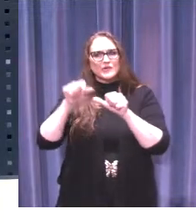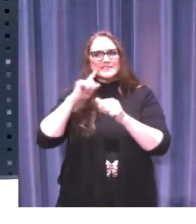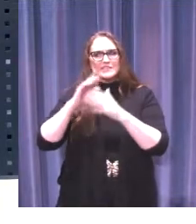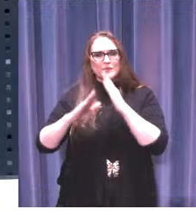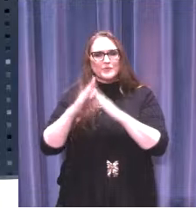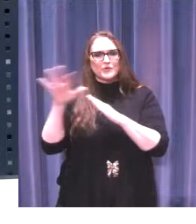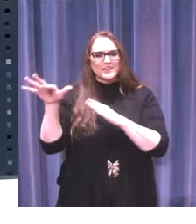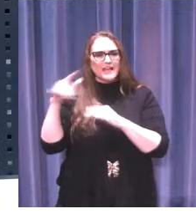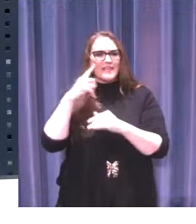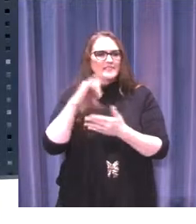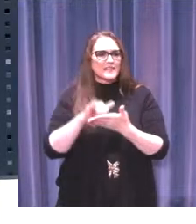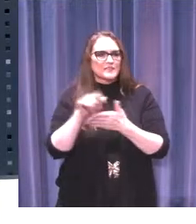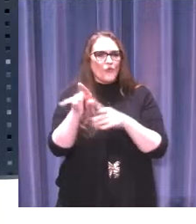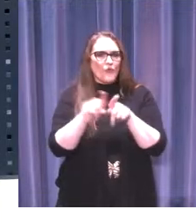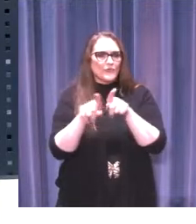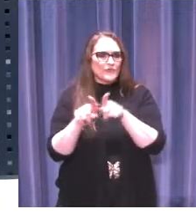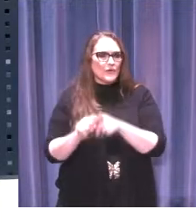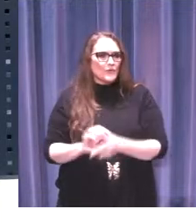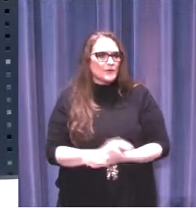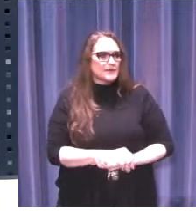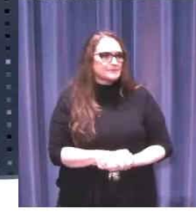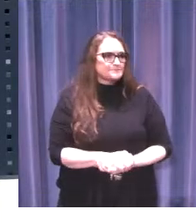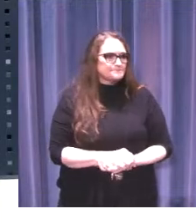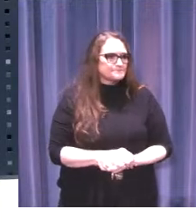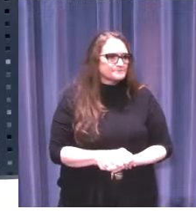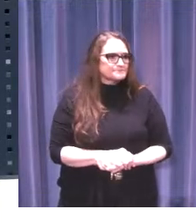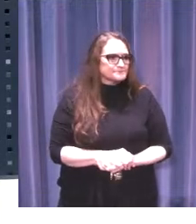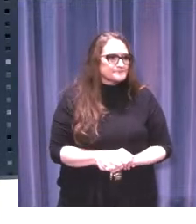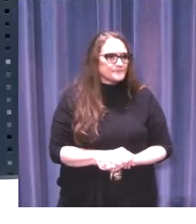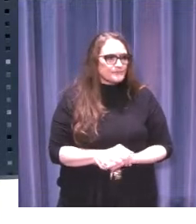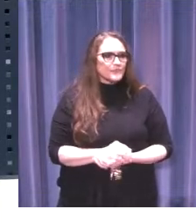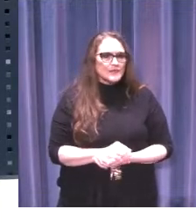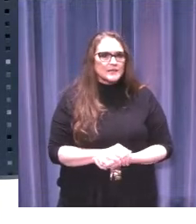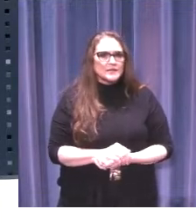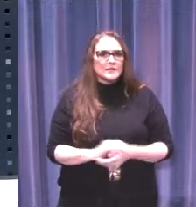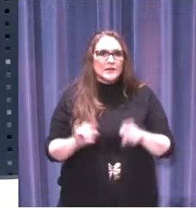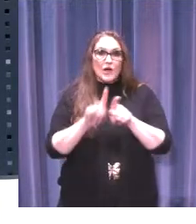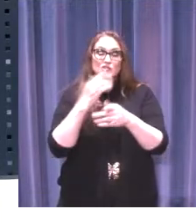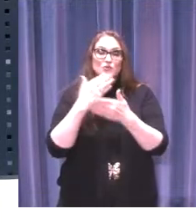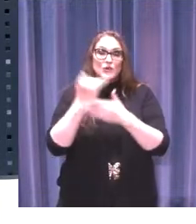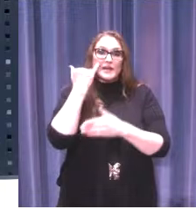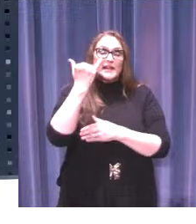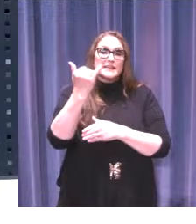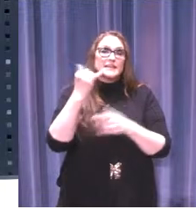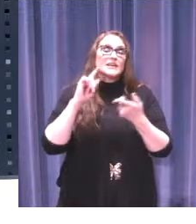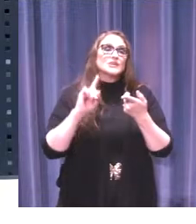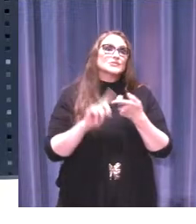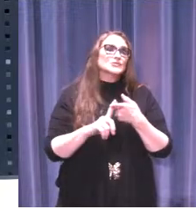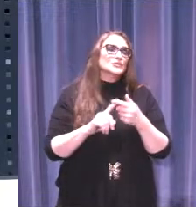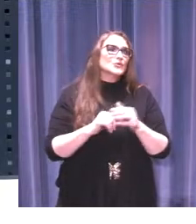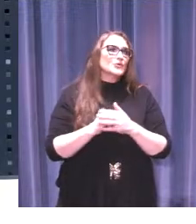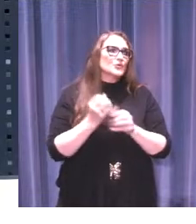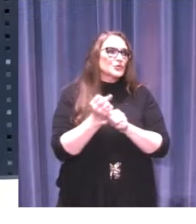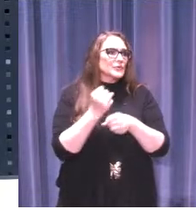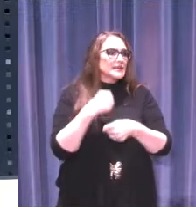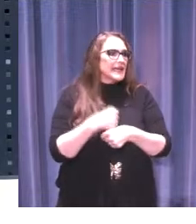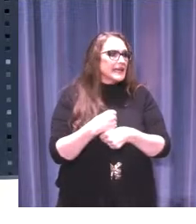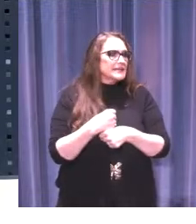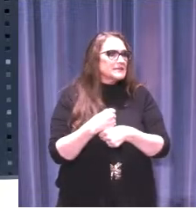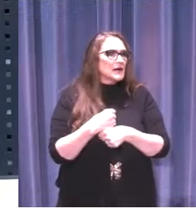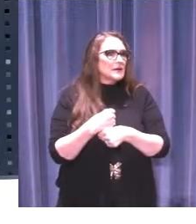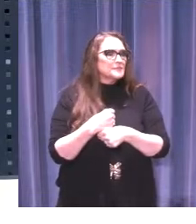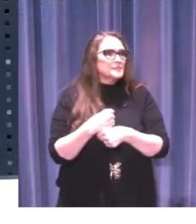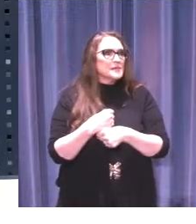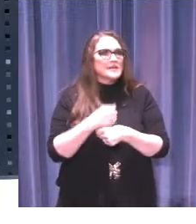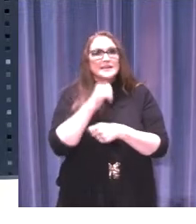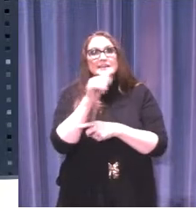which I think are also a good idea in order to create